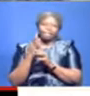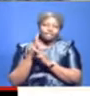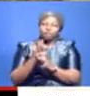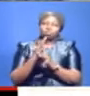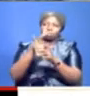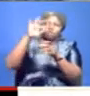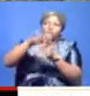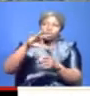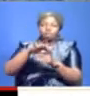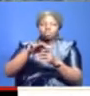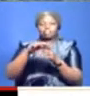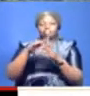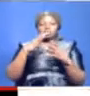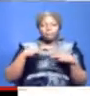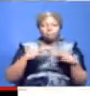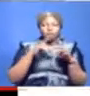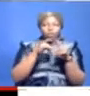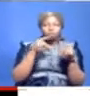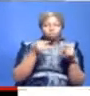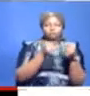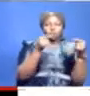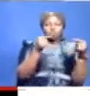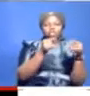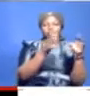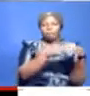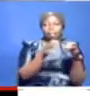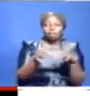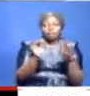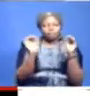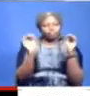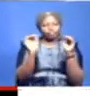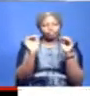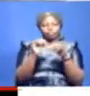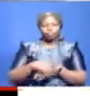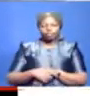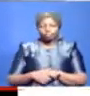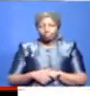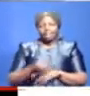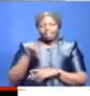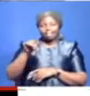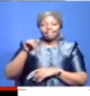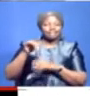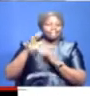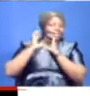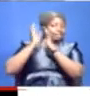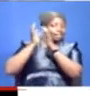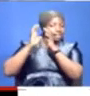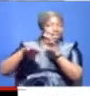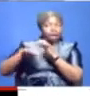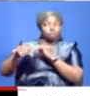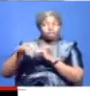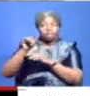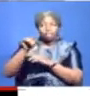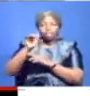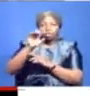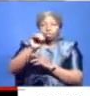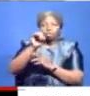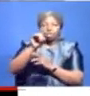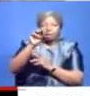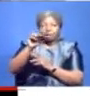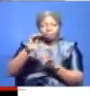in candidates from rival parties. County hii ya Kilifi ni county ya ODM. Na